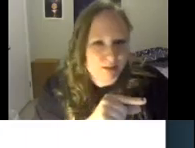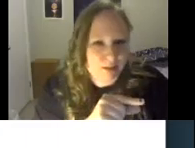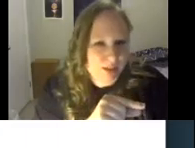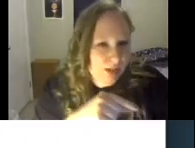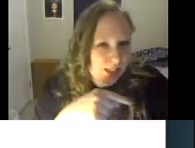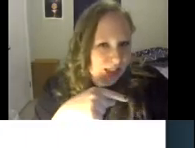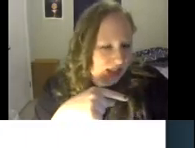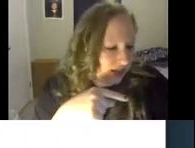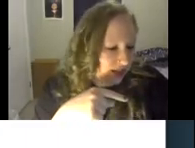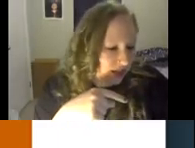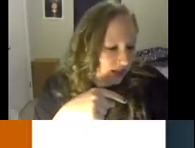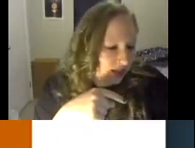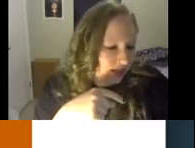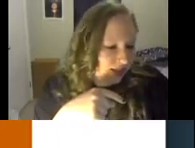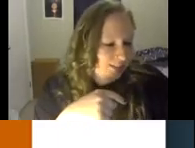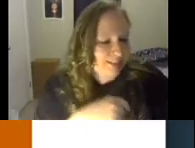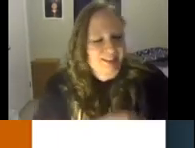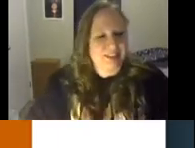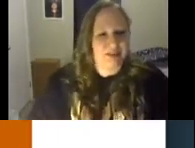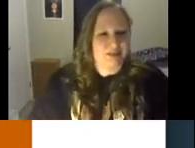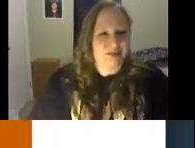The resources.